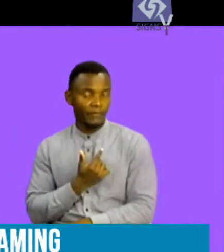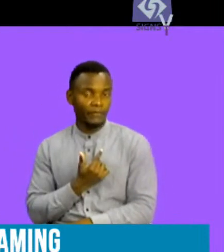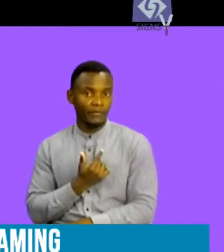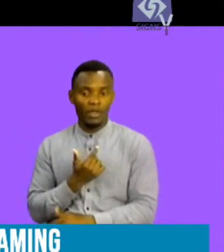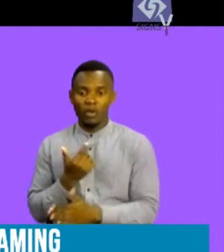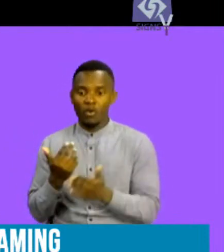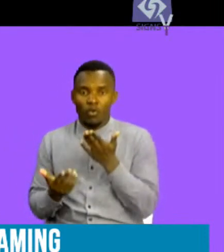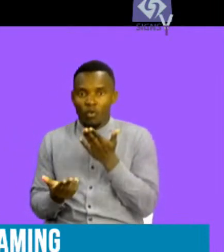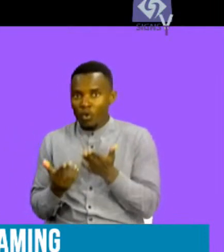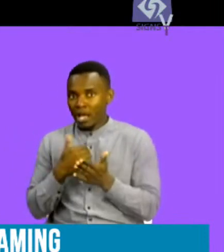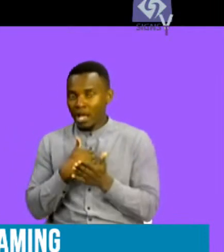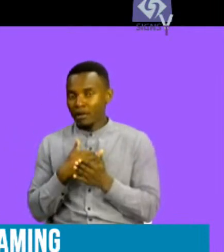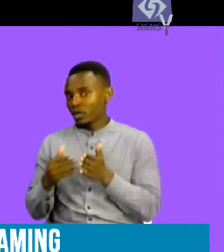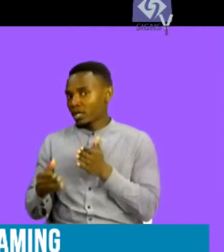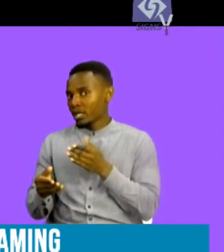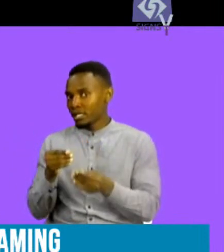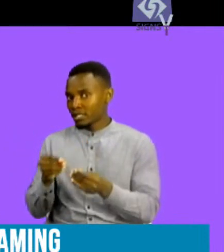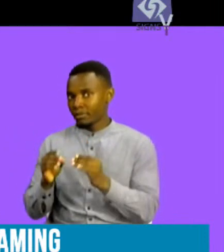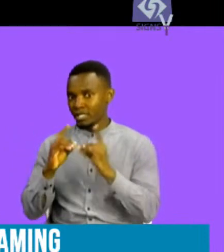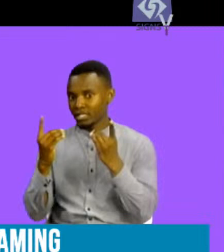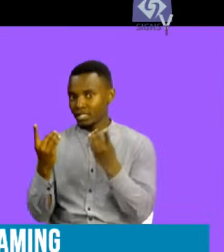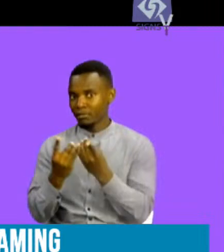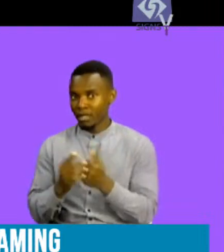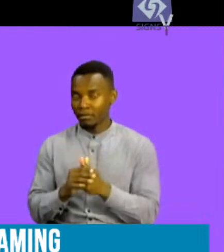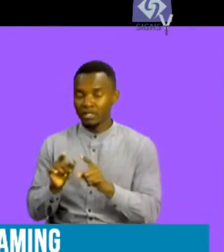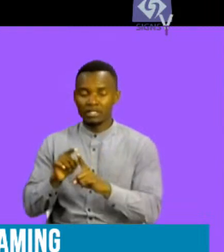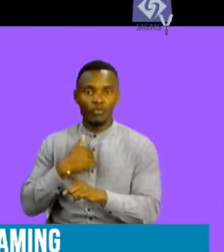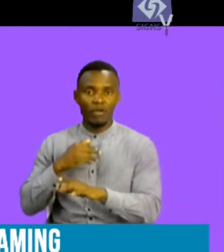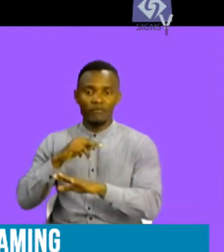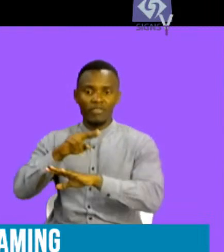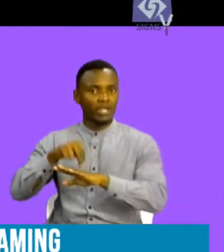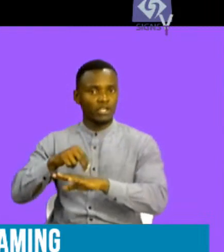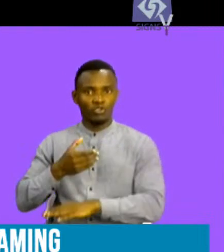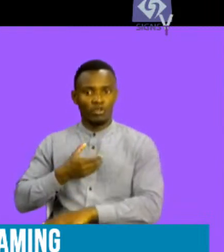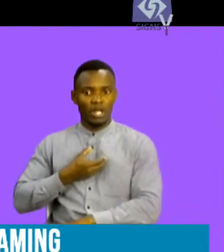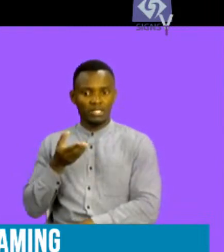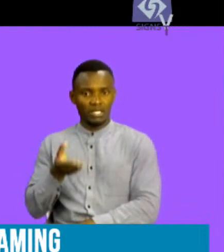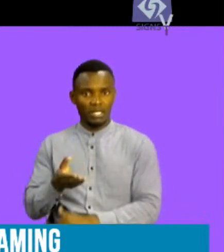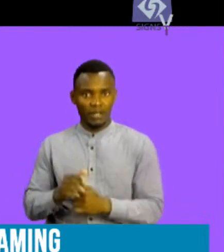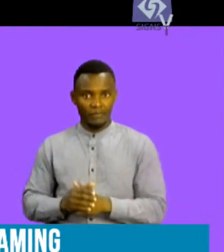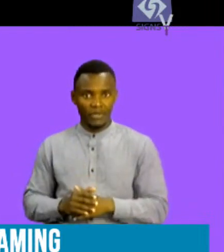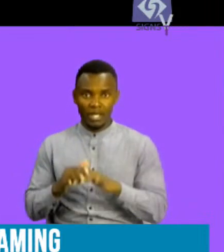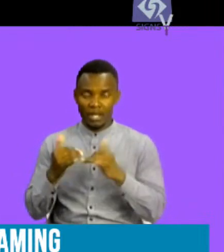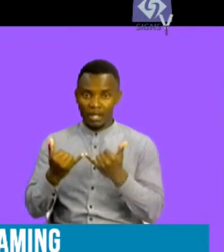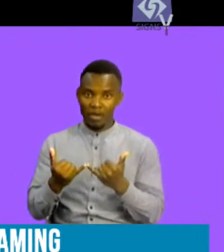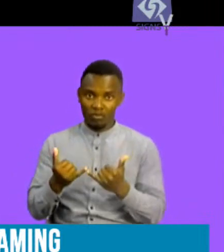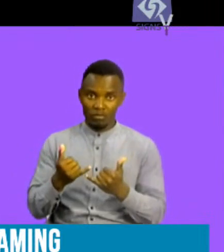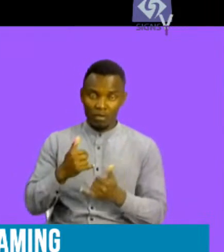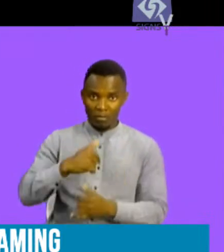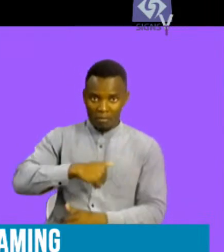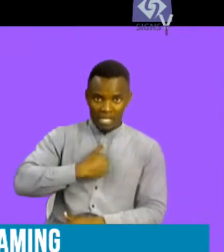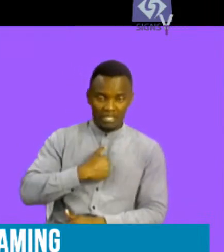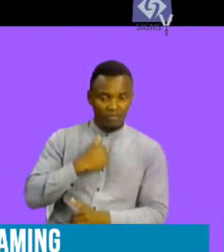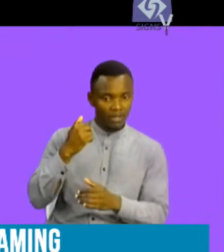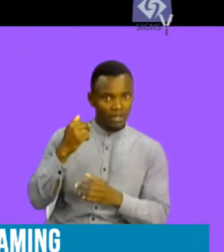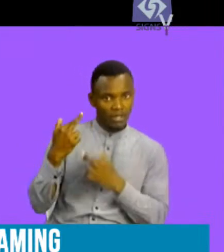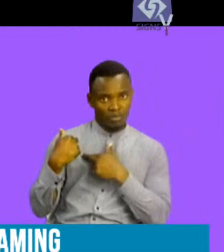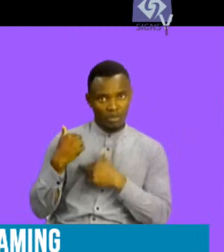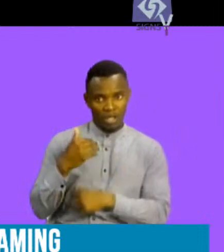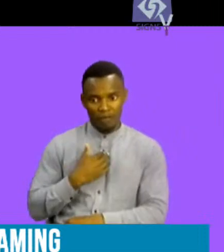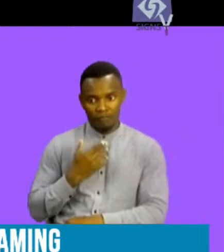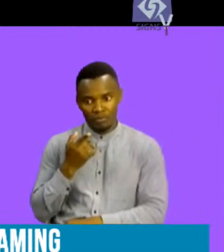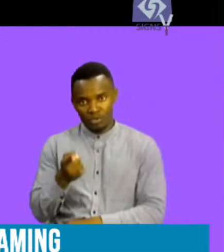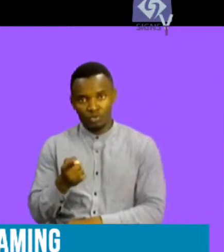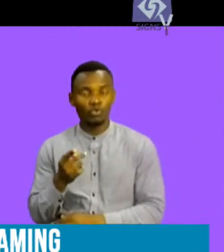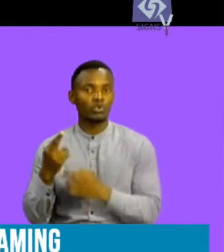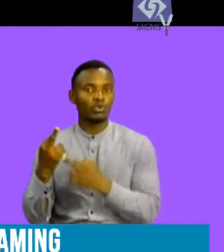department. So we group the National Council. So we come and say, I have a role, you have a role,